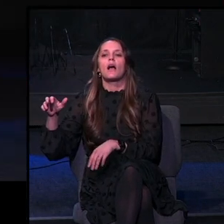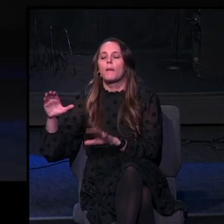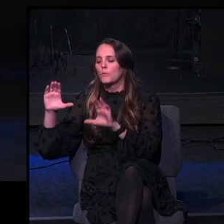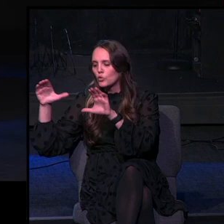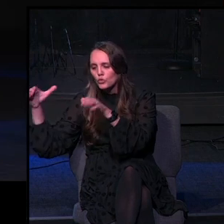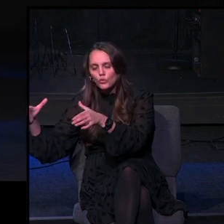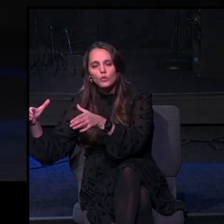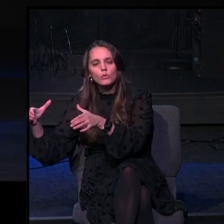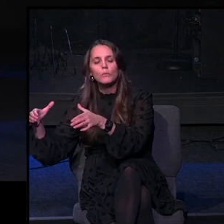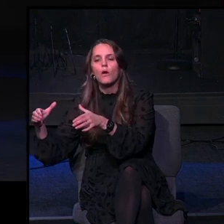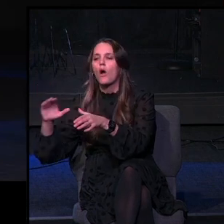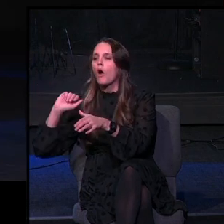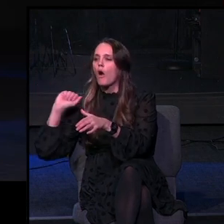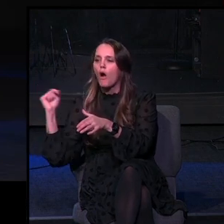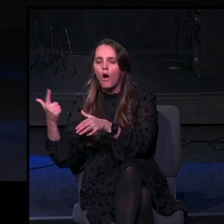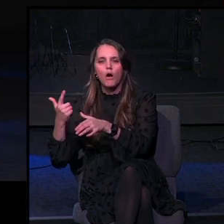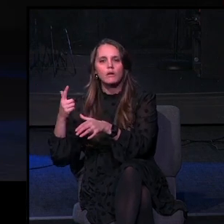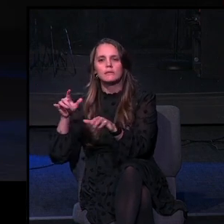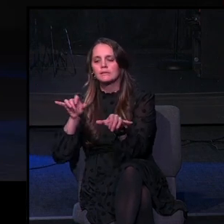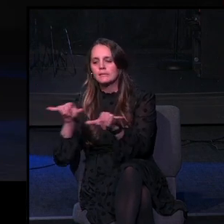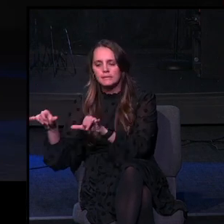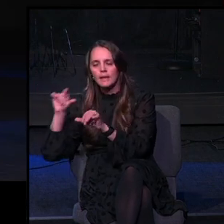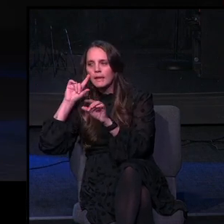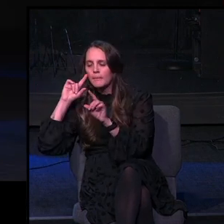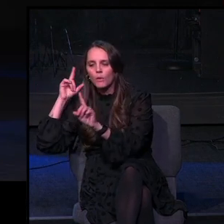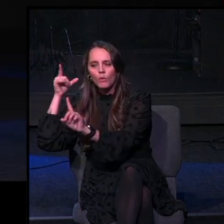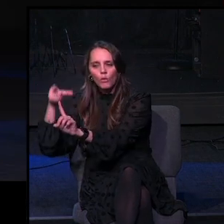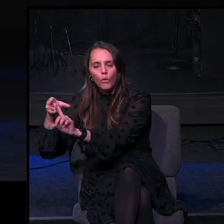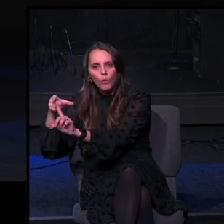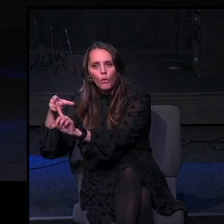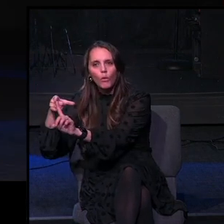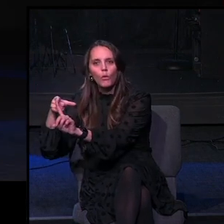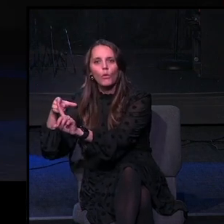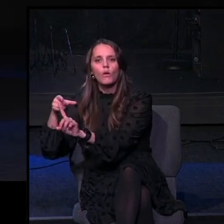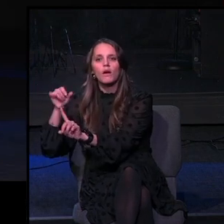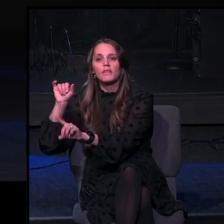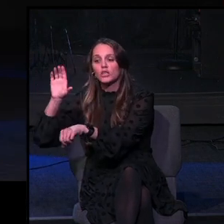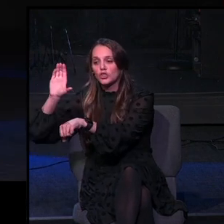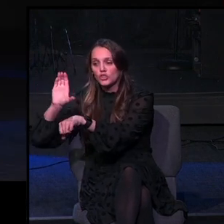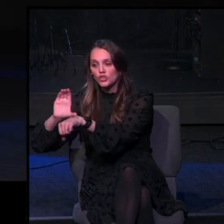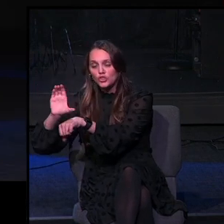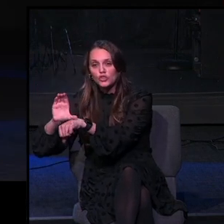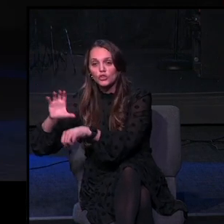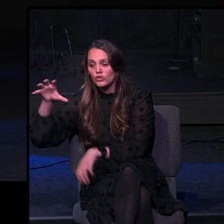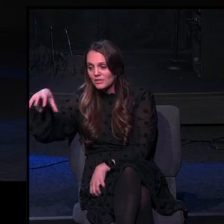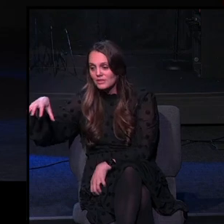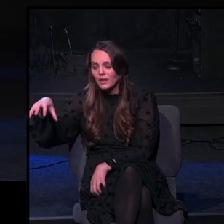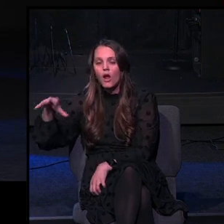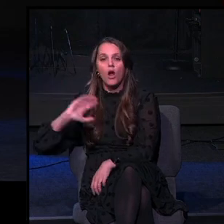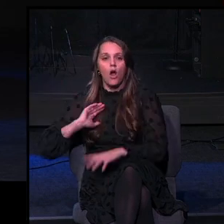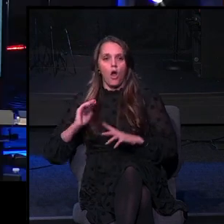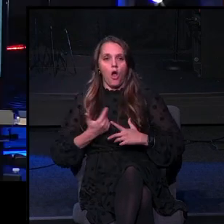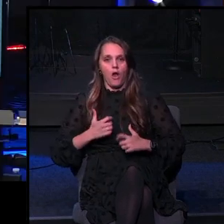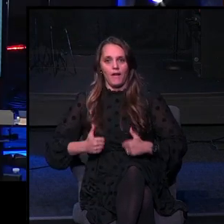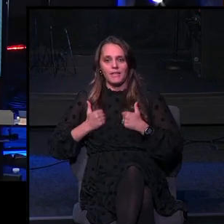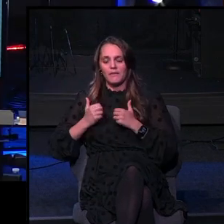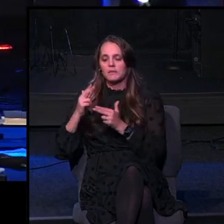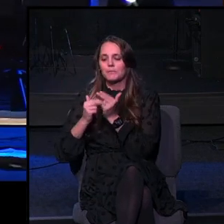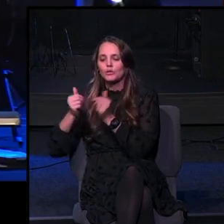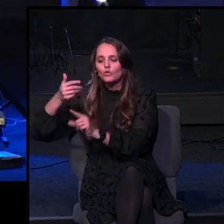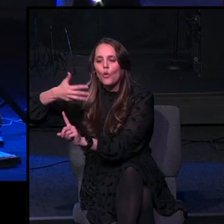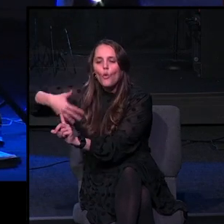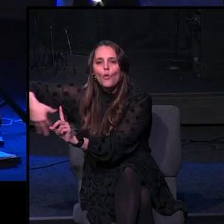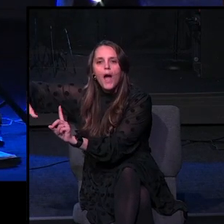thing, that are empowered by the Holy Spirit. When church is that nucleus, we build the rest of our lives around it. I don't think